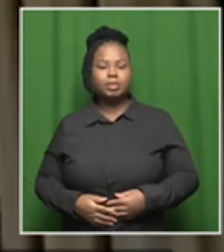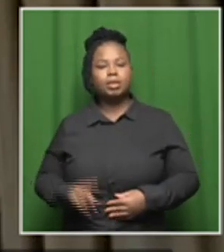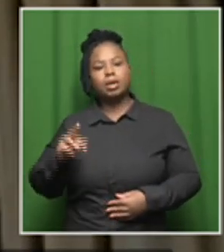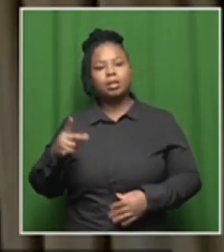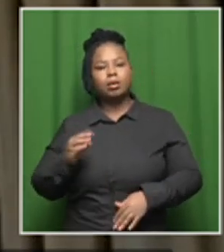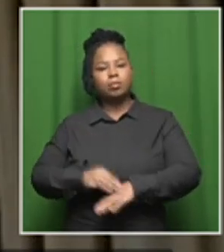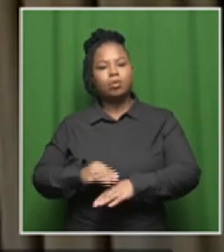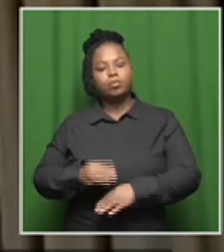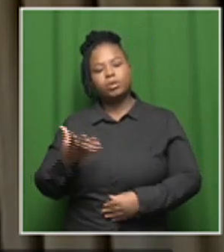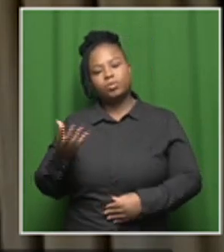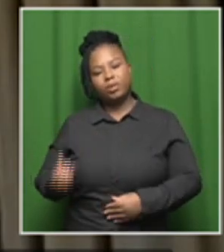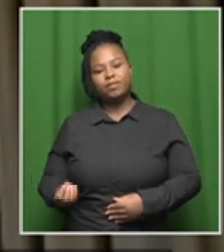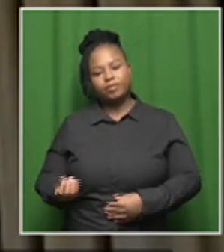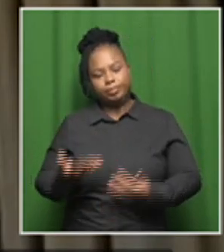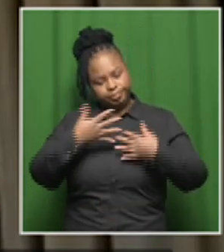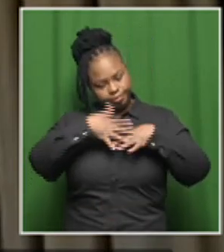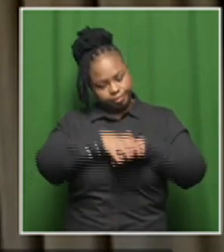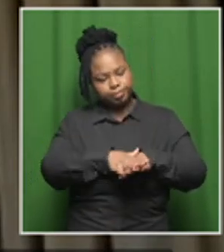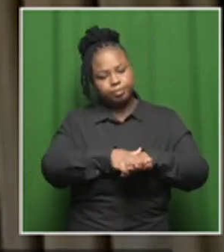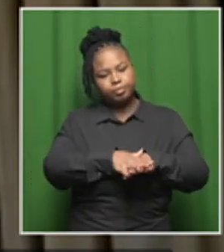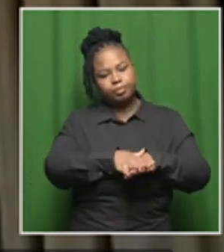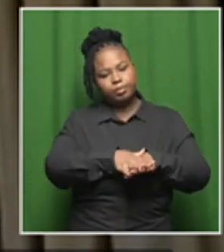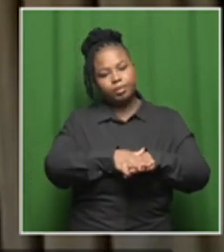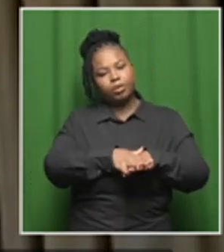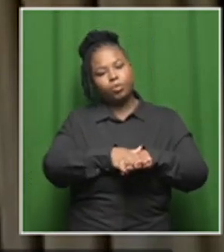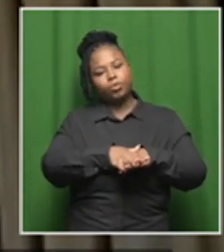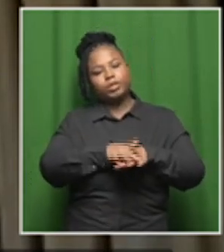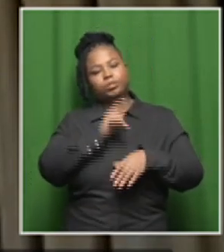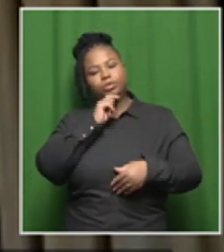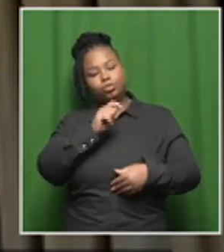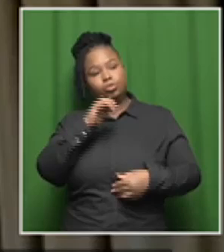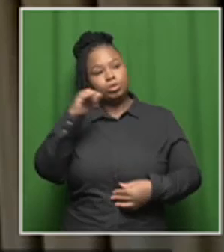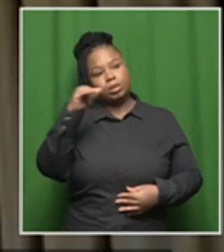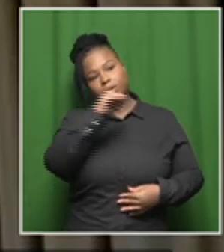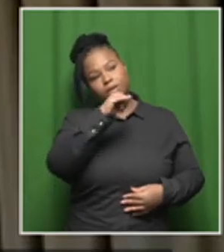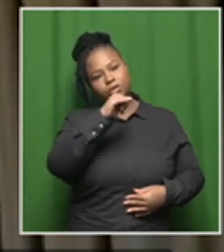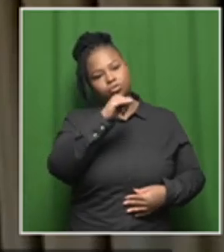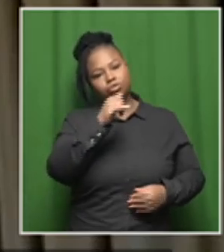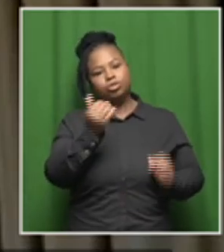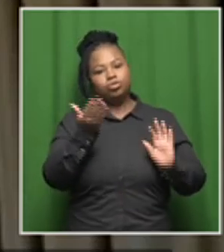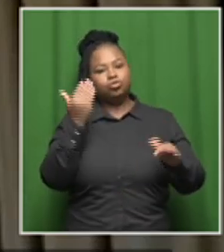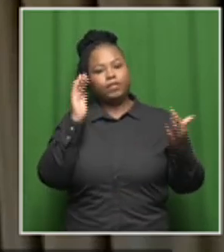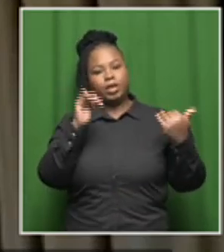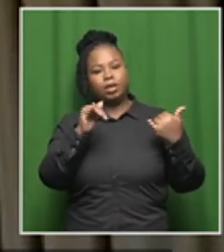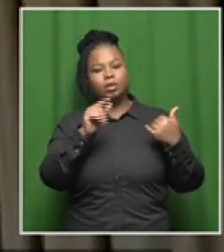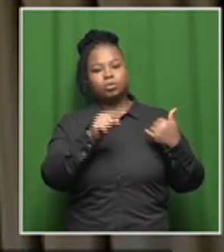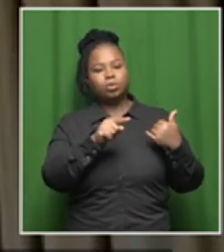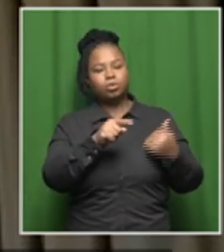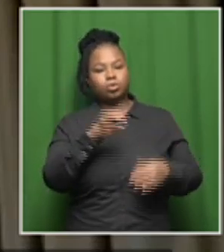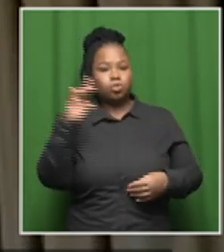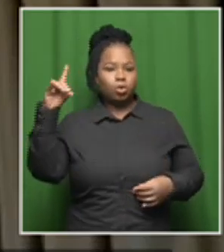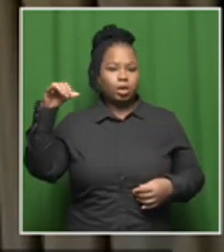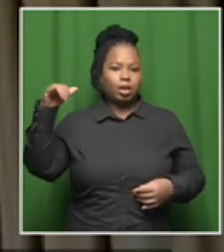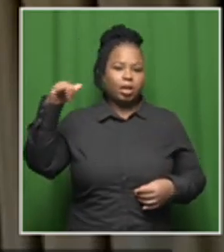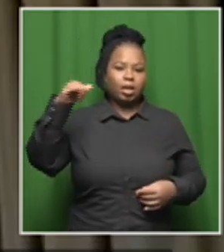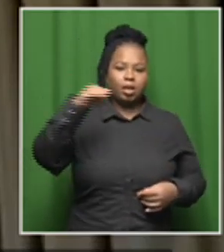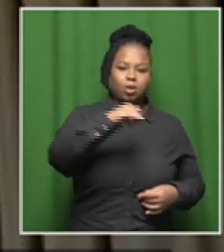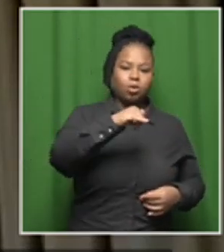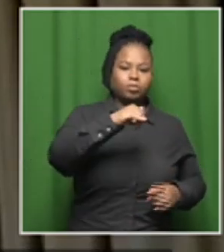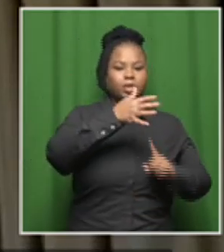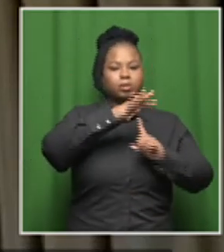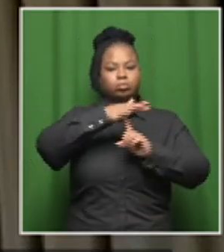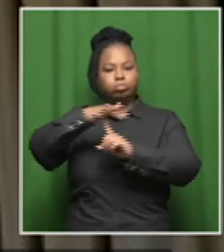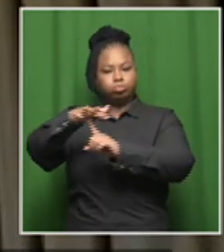here is to integrate them with the actual air traffic, the normal air traffic, helicopters, and obviously